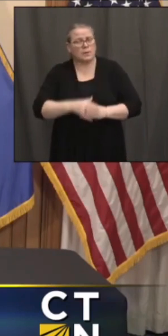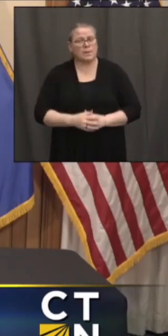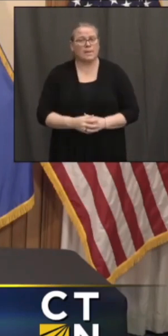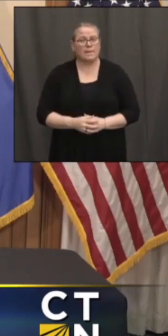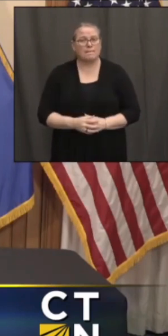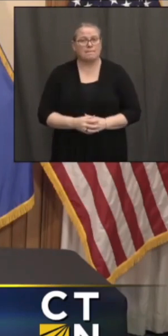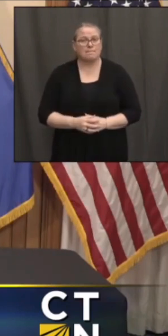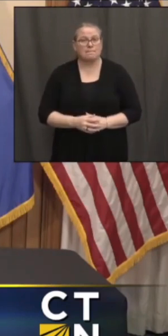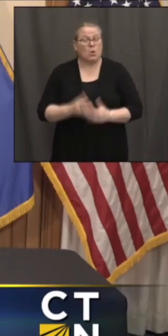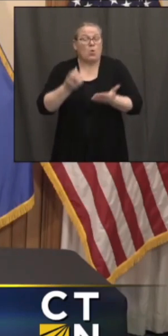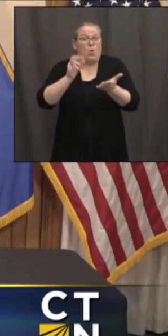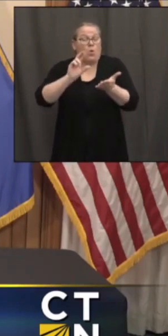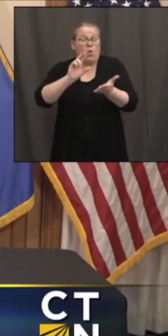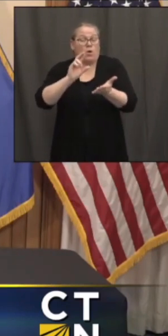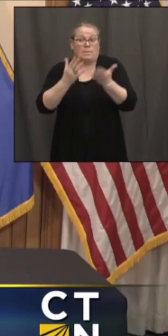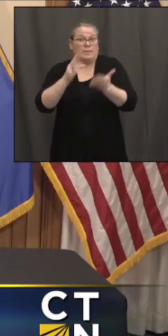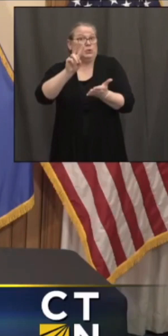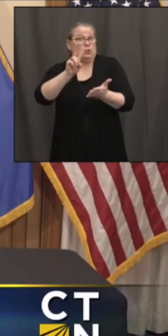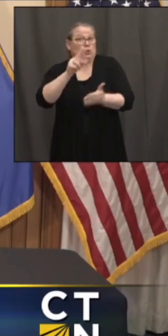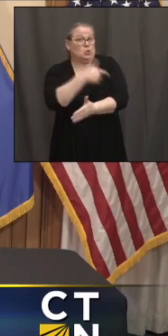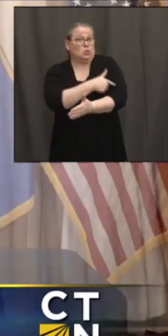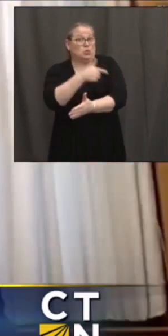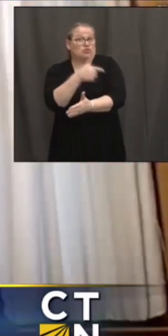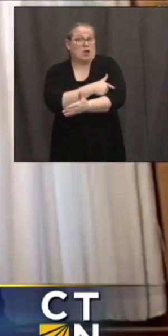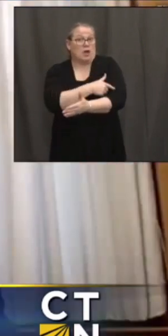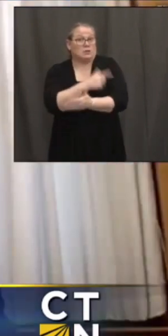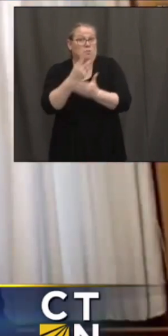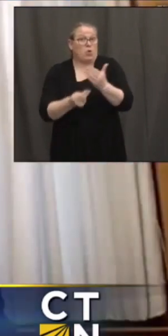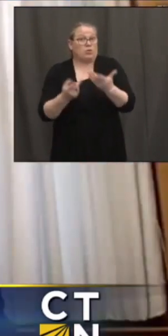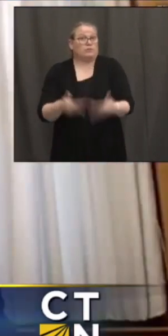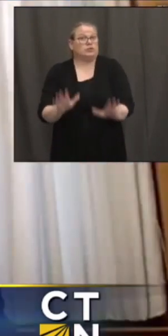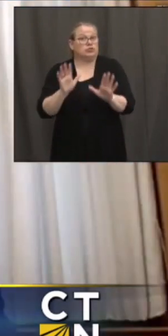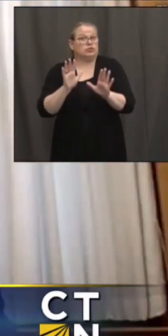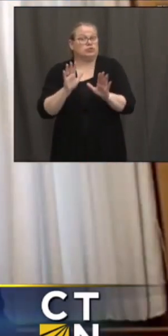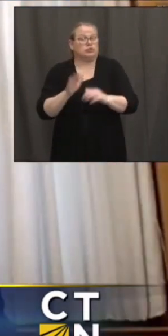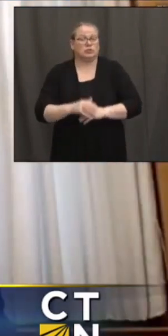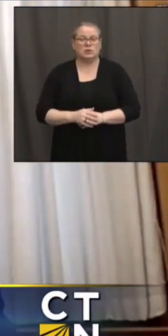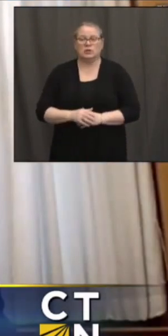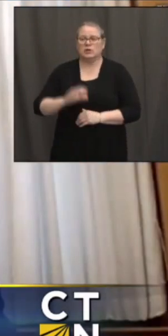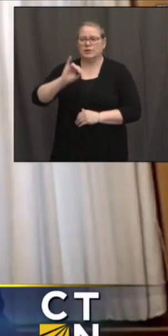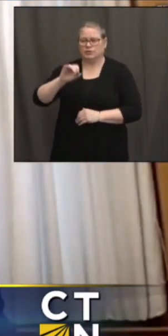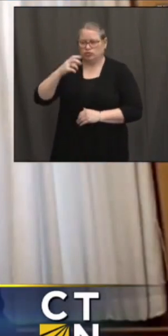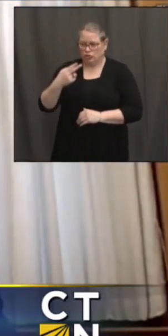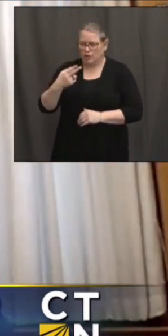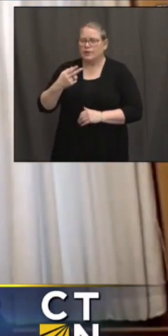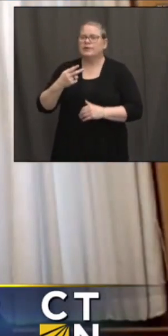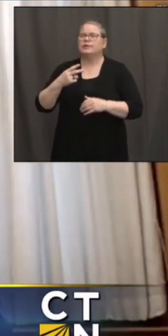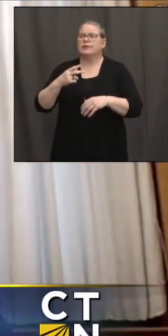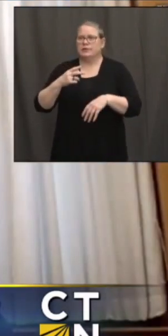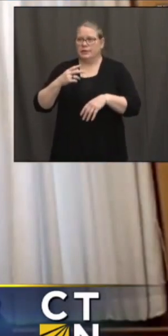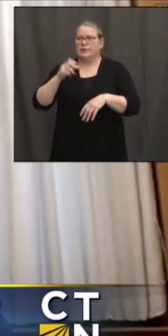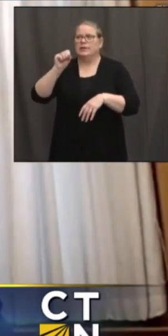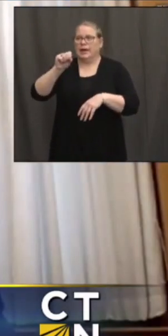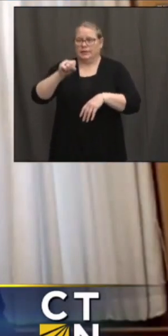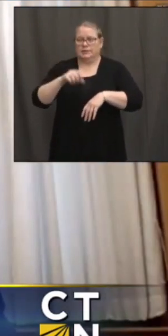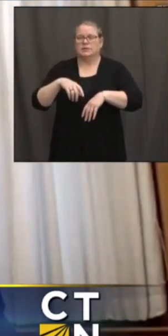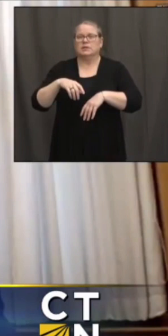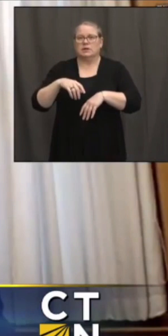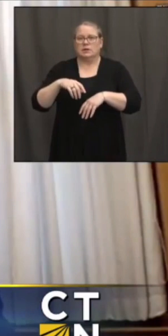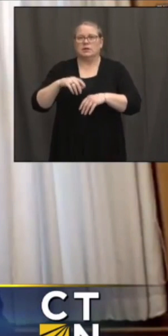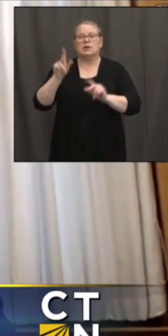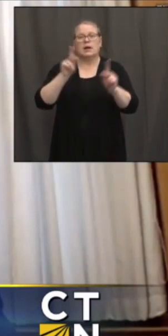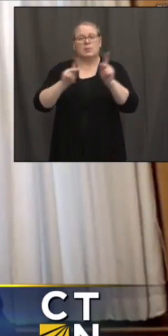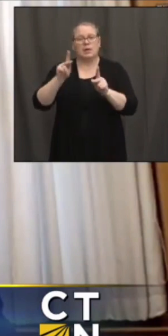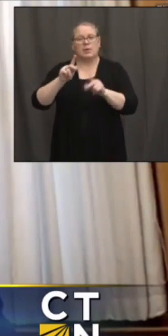Or even Yes. two, how many have gotten both would be great. Yeah, we had over 66,000 doses administered to people